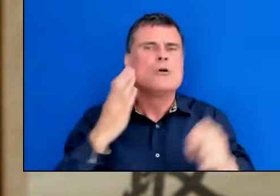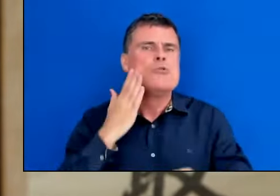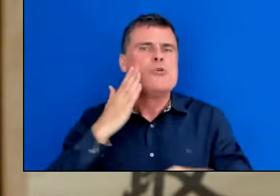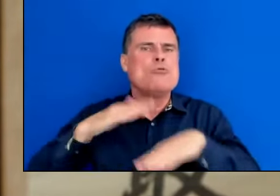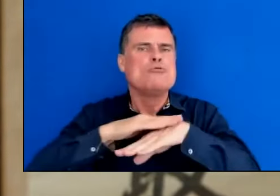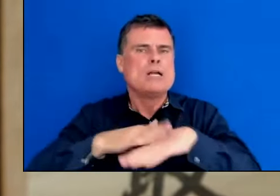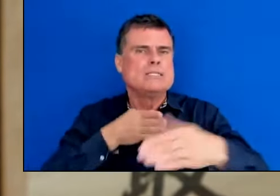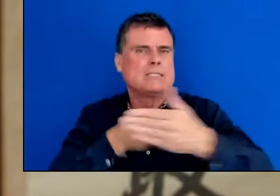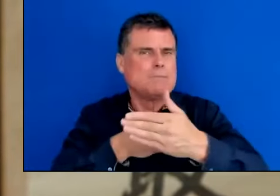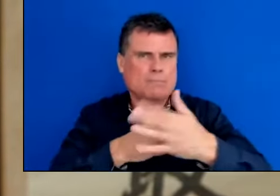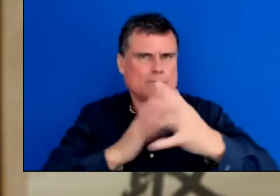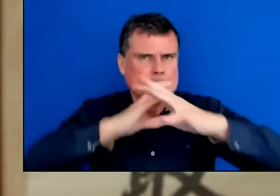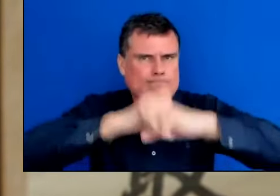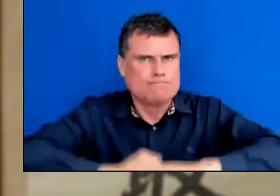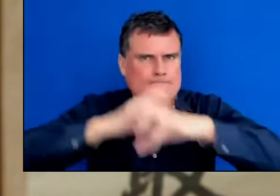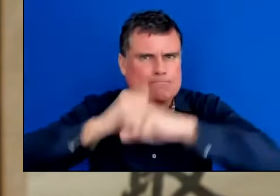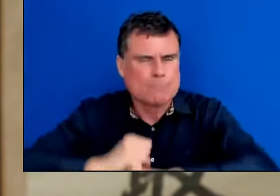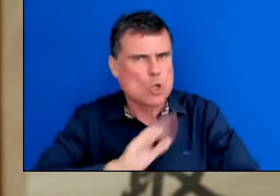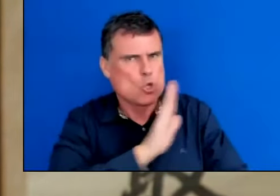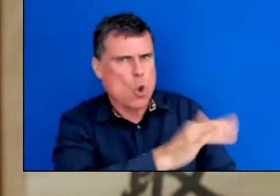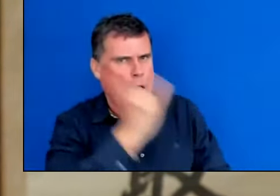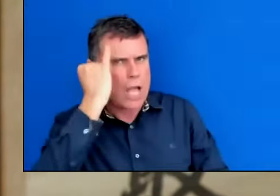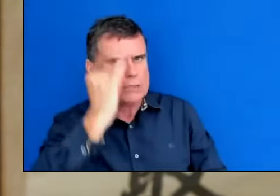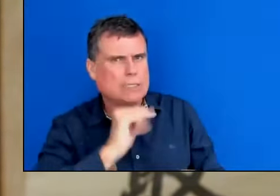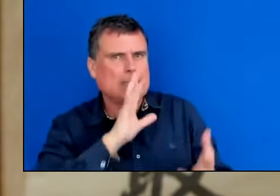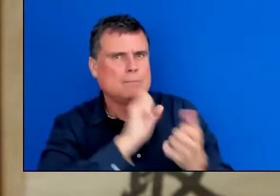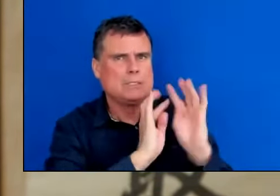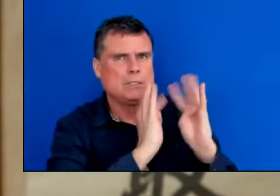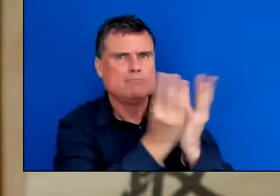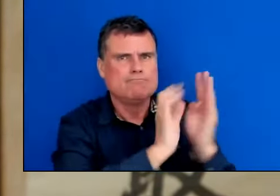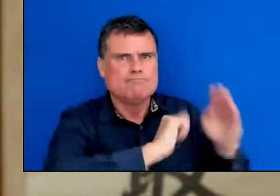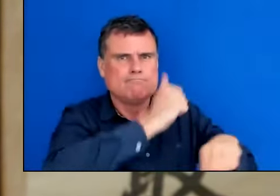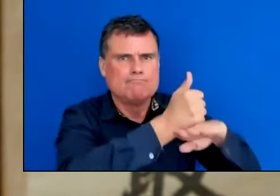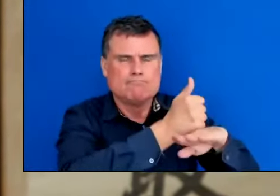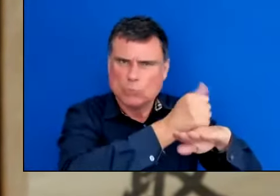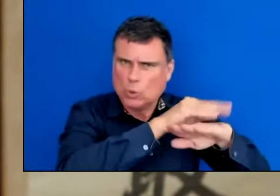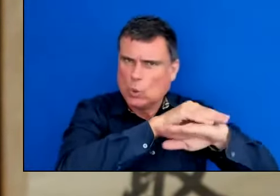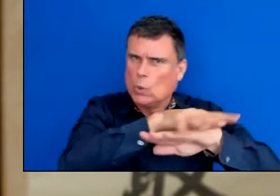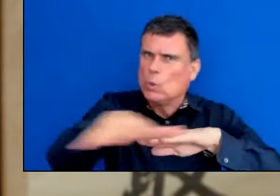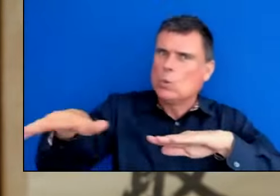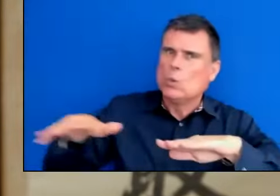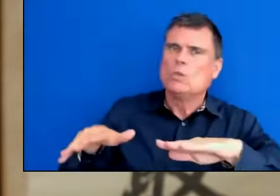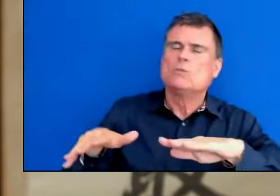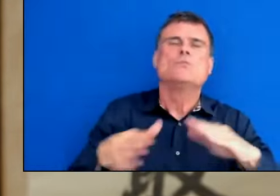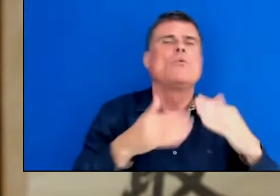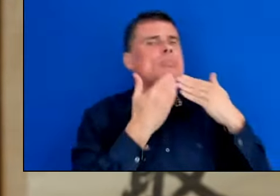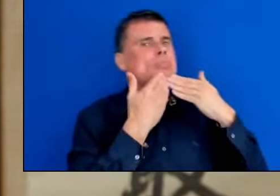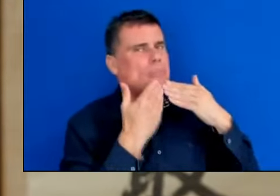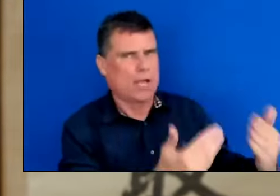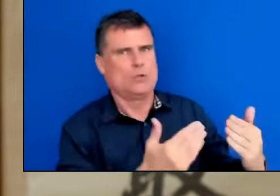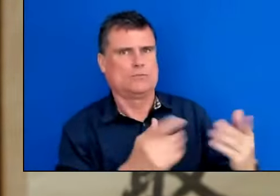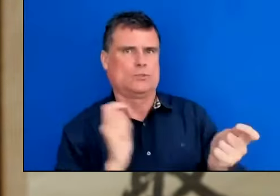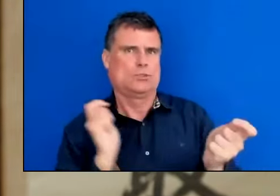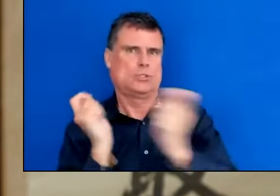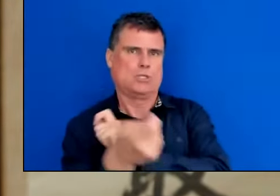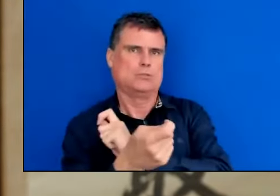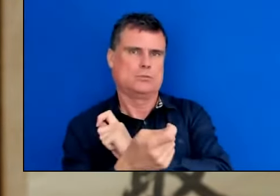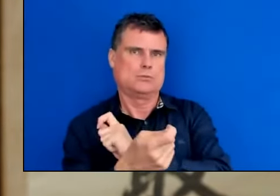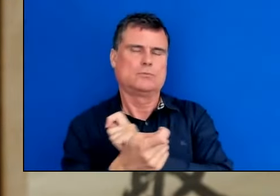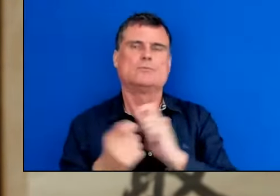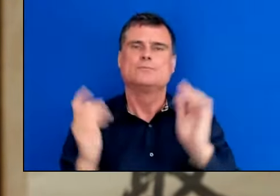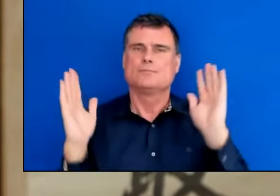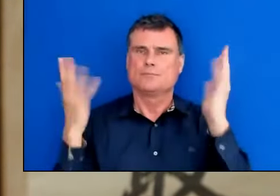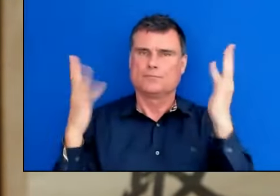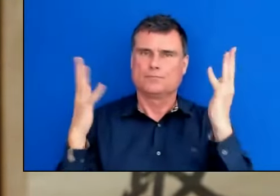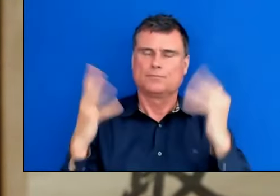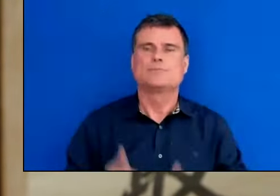staff and officials who have led this work on behalf of the government of BC. Thank you.